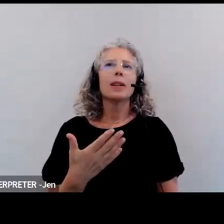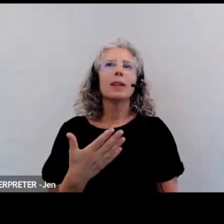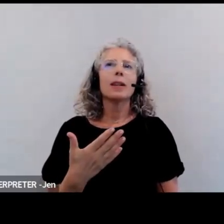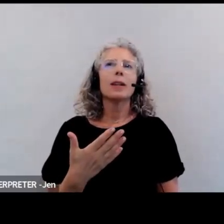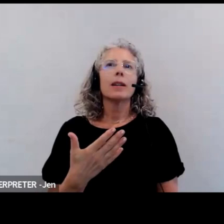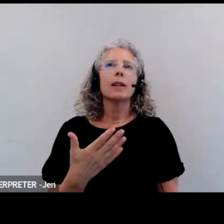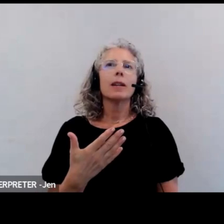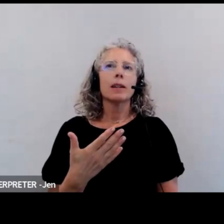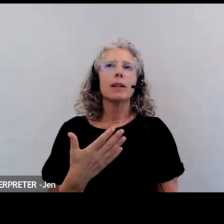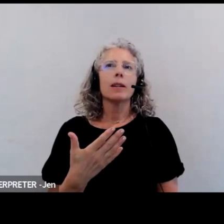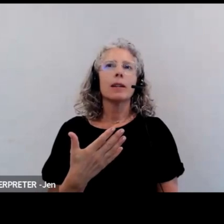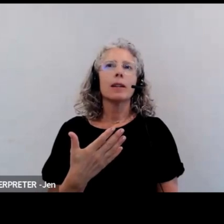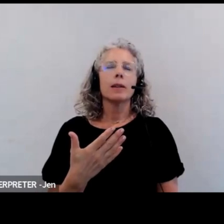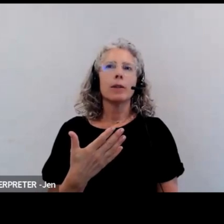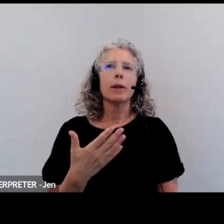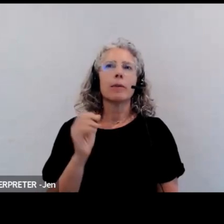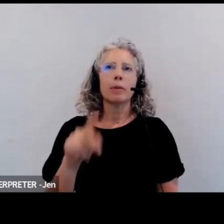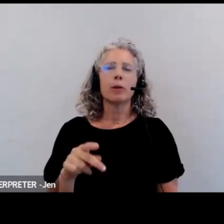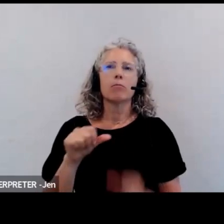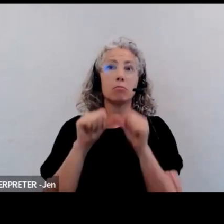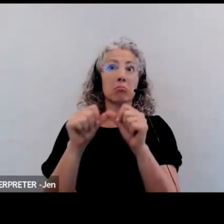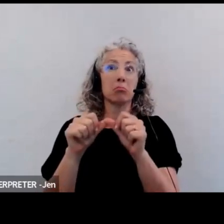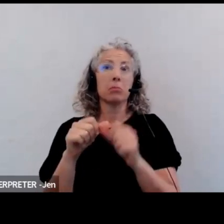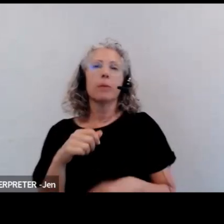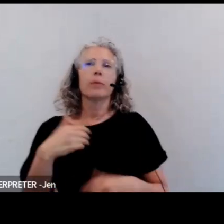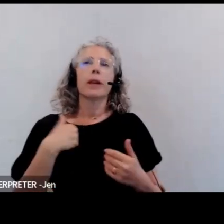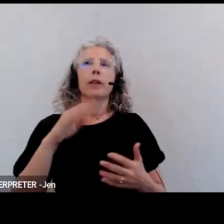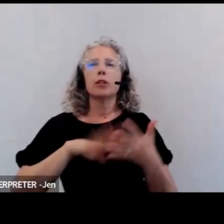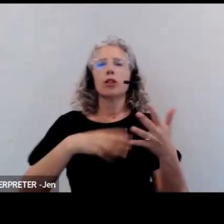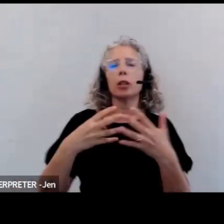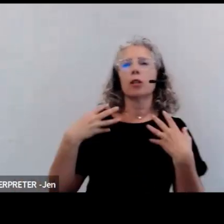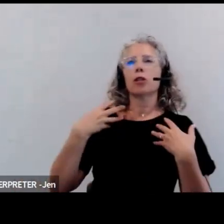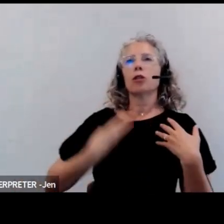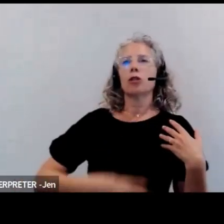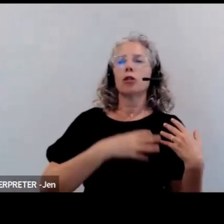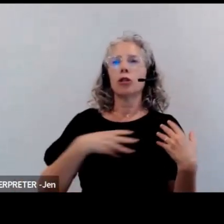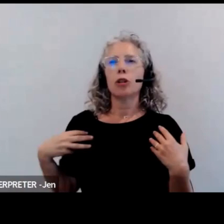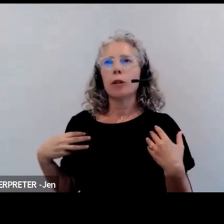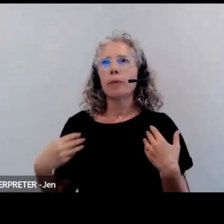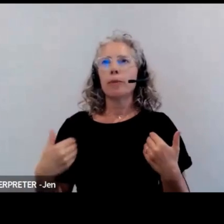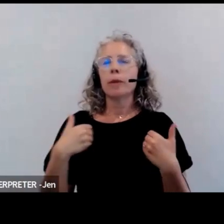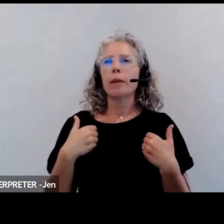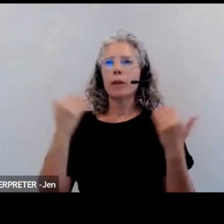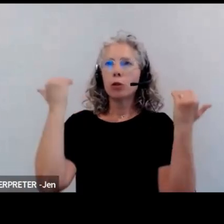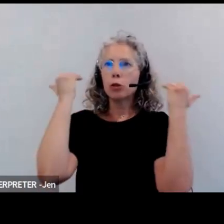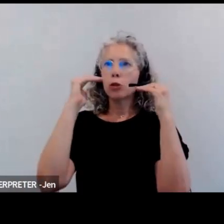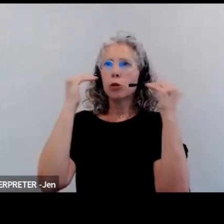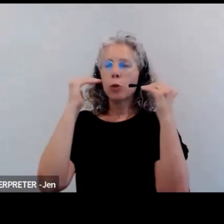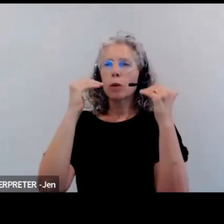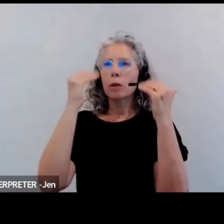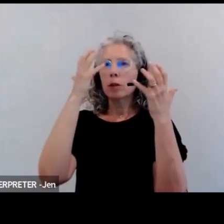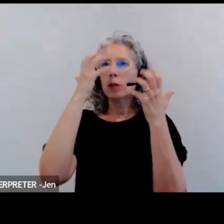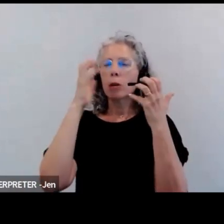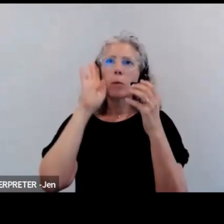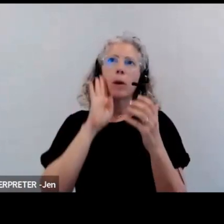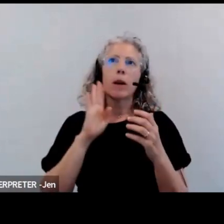they, and I am a white man. I have a Czechs shirt on. I have pretty short, dark brown